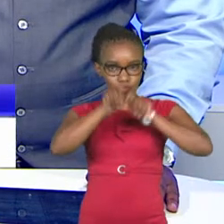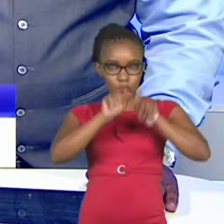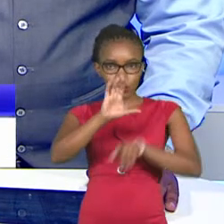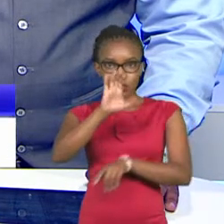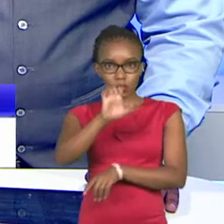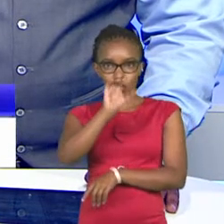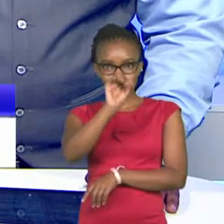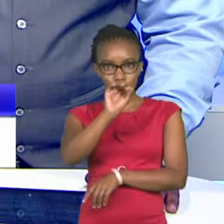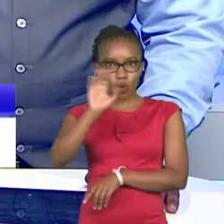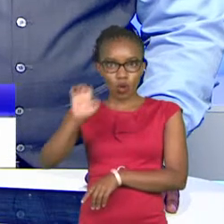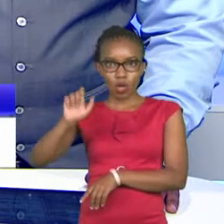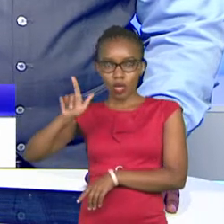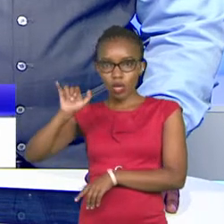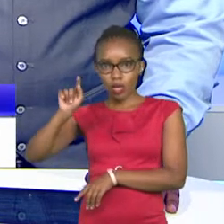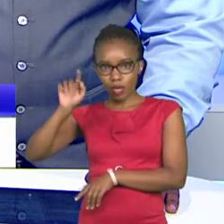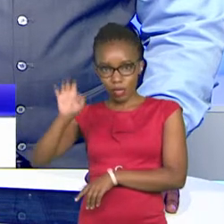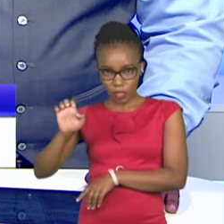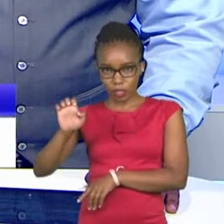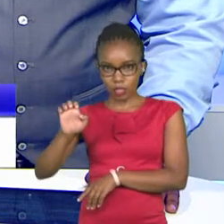William Urethi. Take a look.